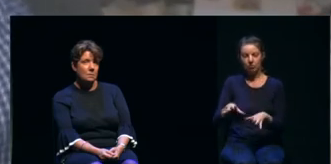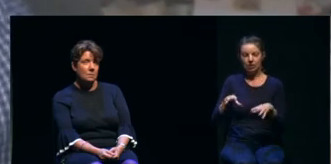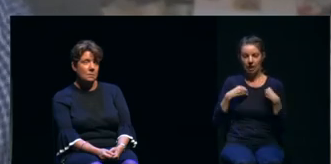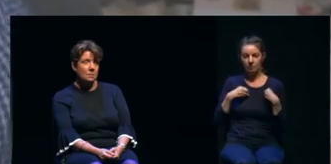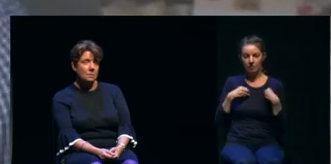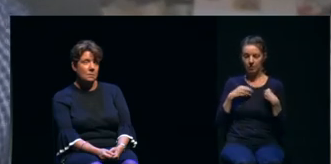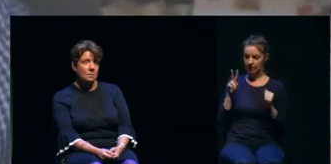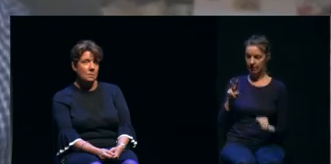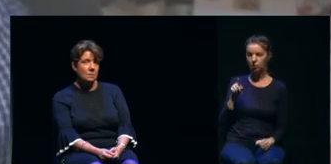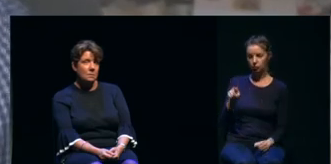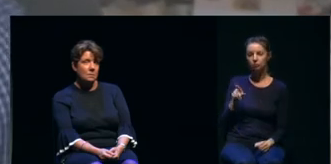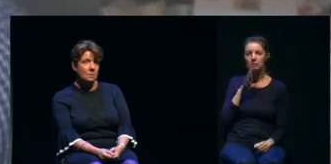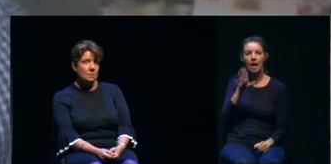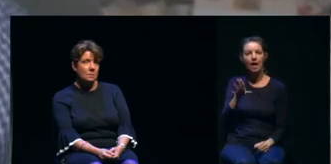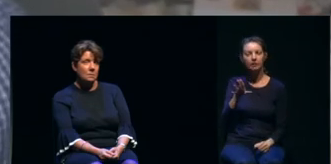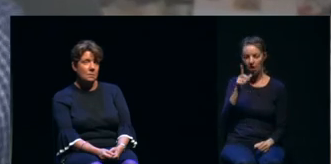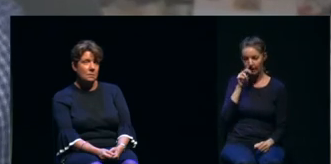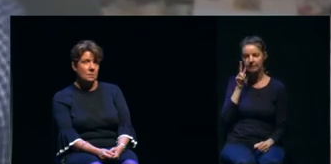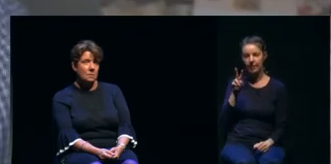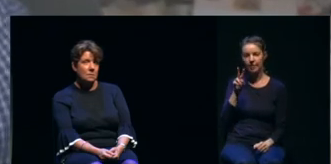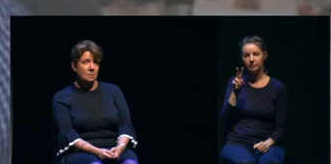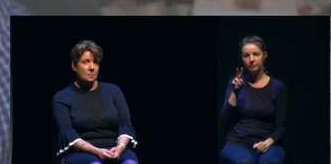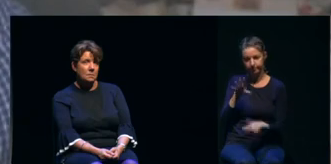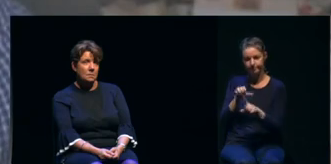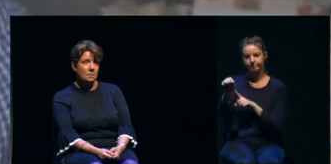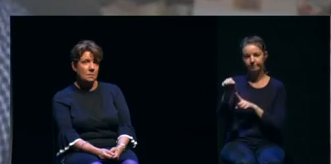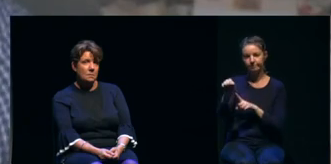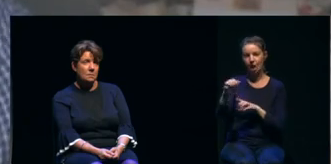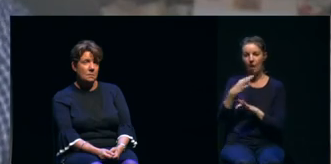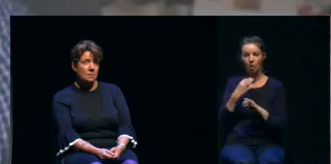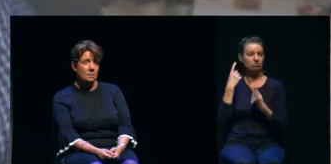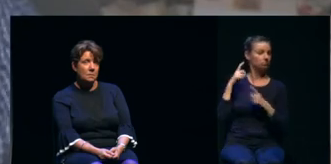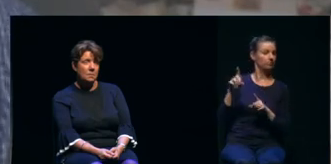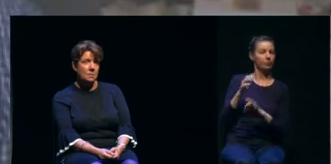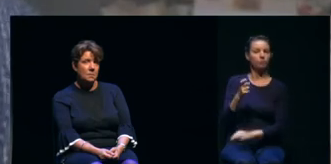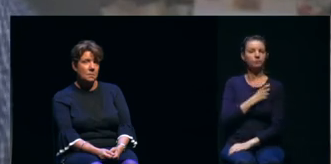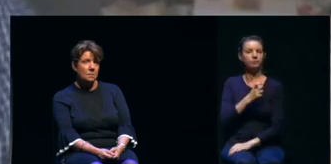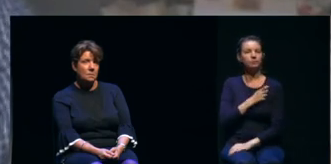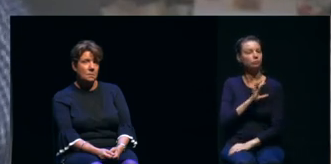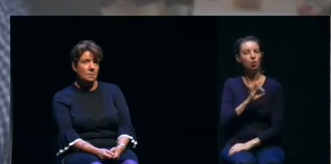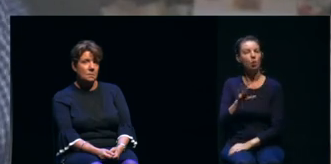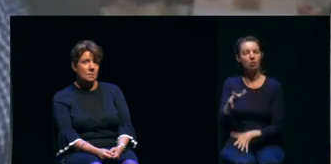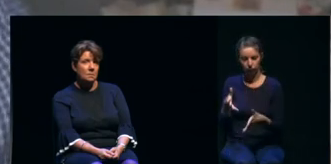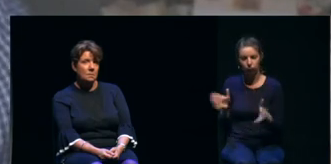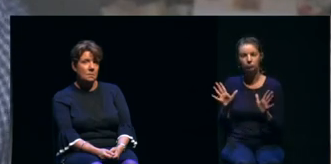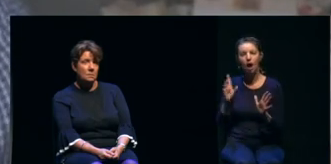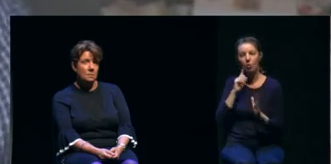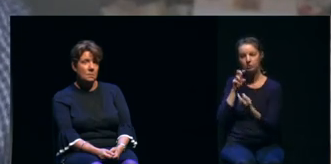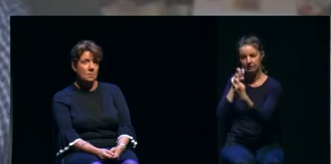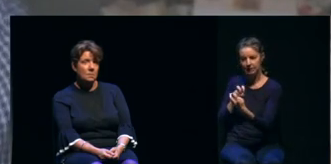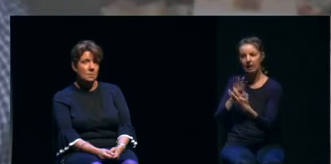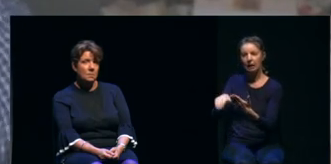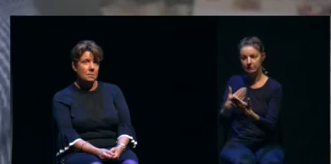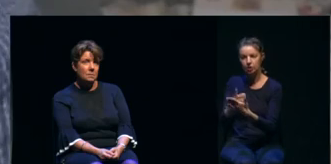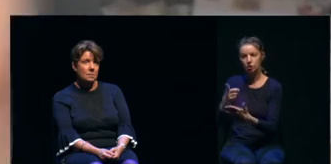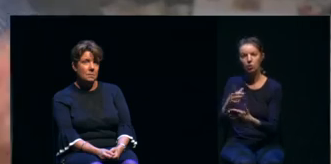sad. I can see that. I am not in denial of that. I am not scared of that. And I am going to sit with you until you are better. I am